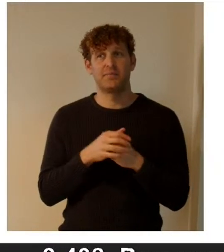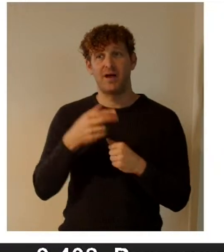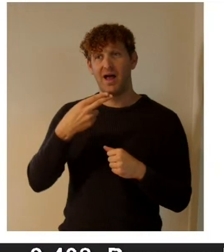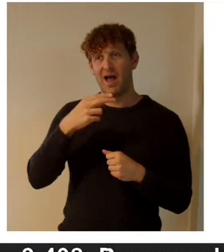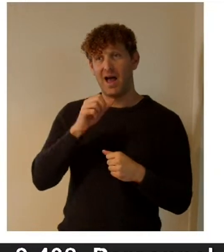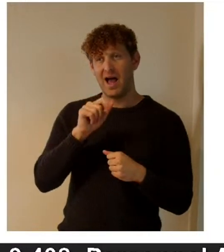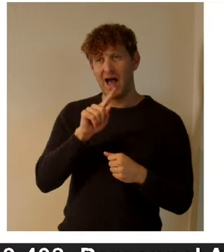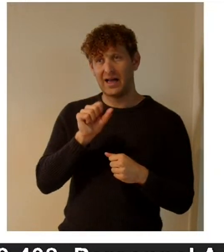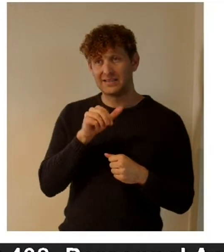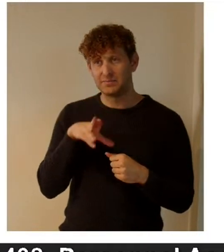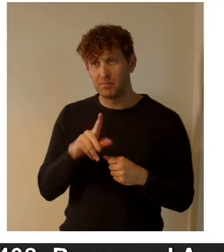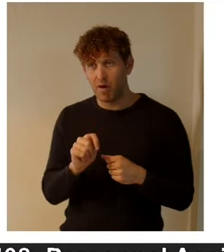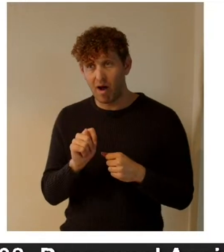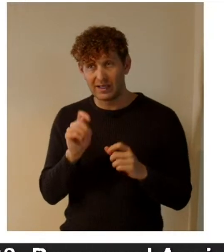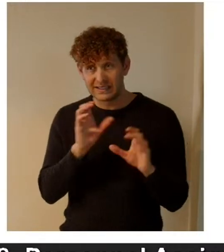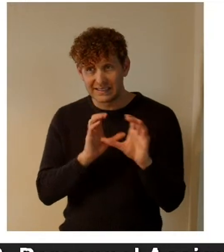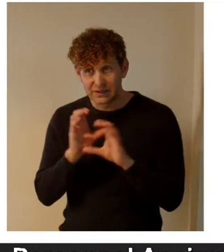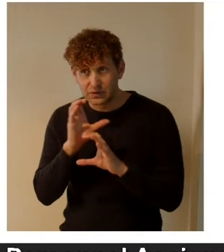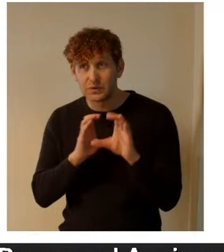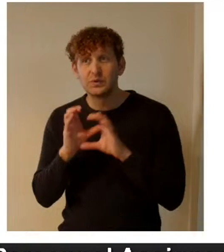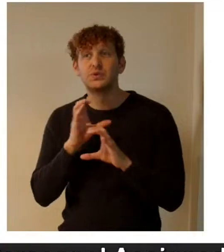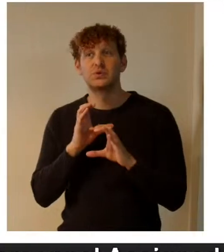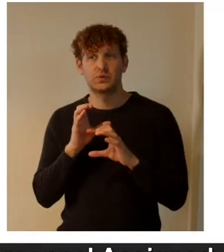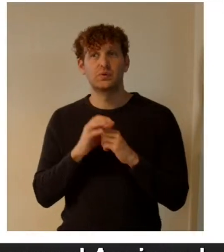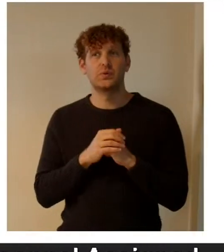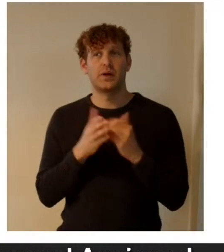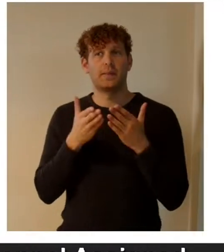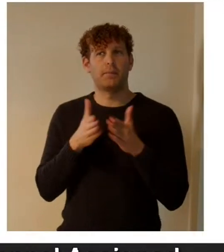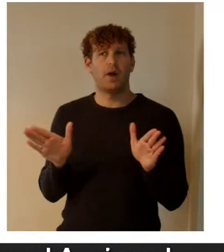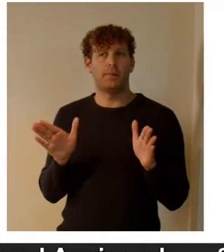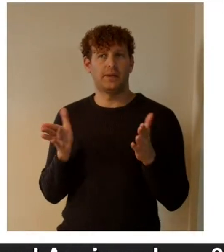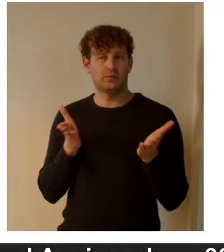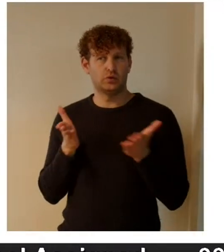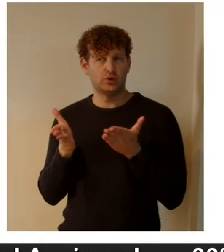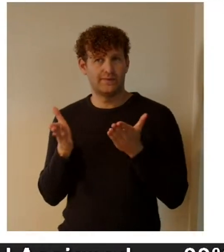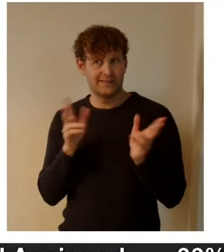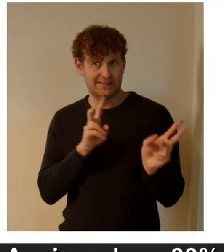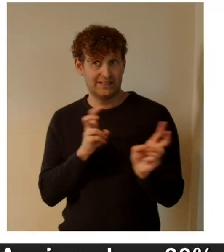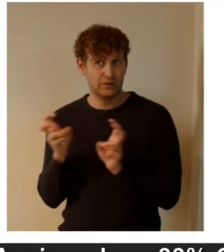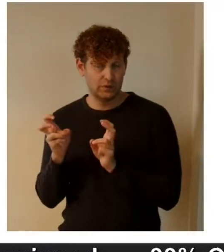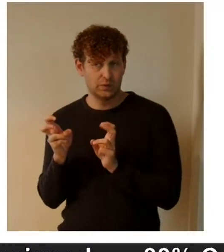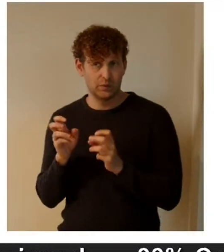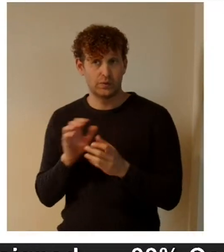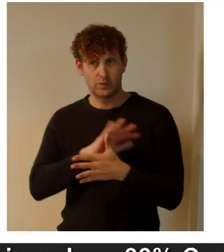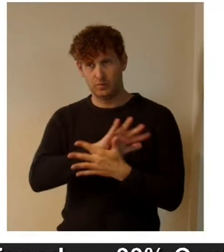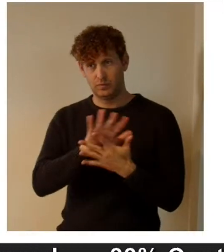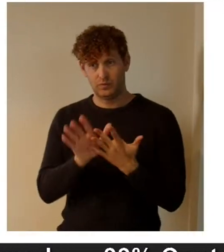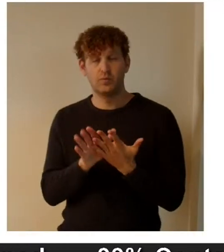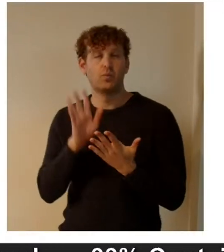place. We will keep you updated as to the best of our ability as we work through the process. Thank you.